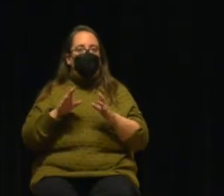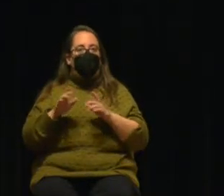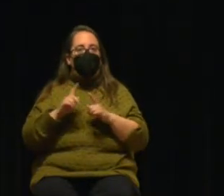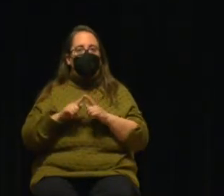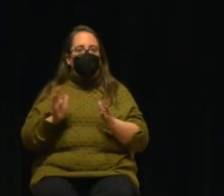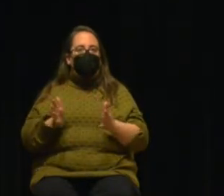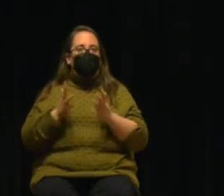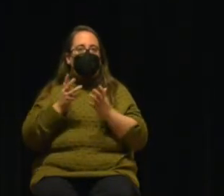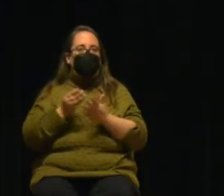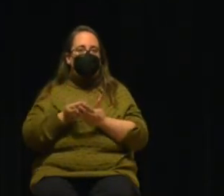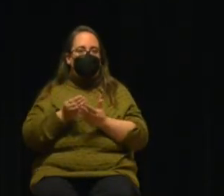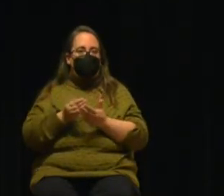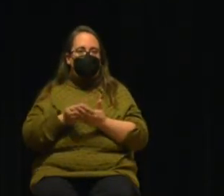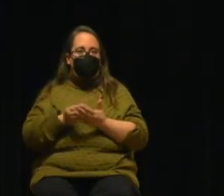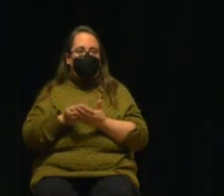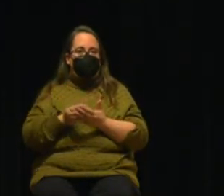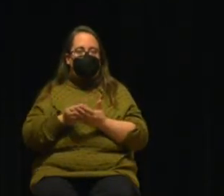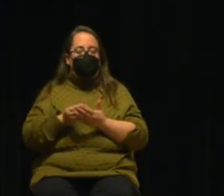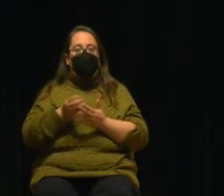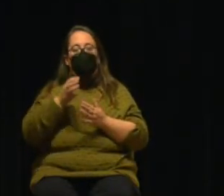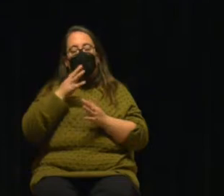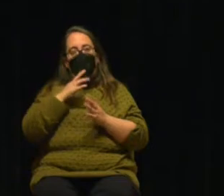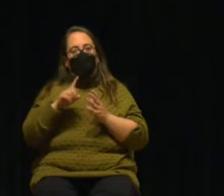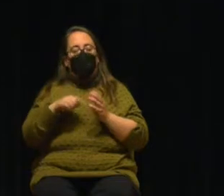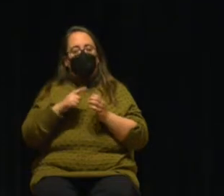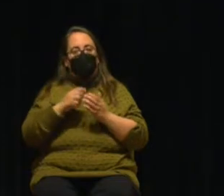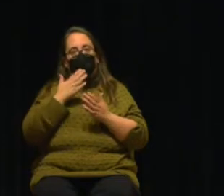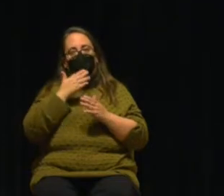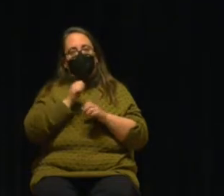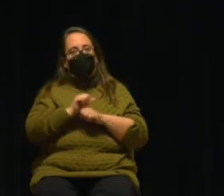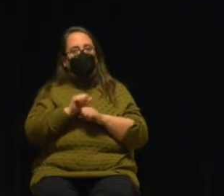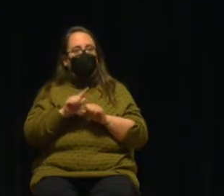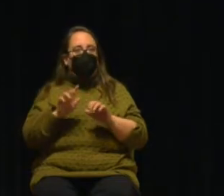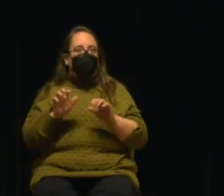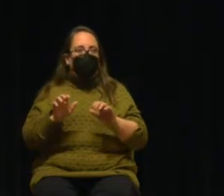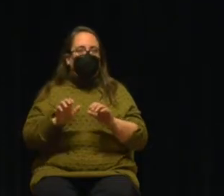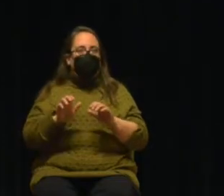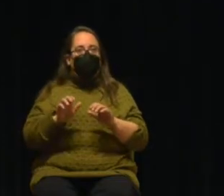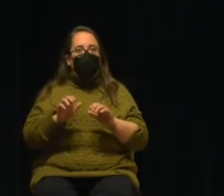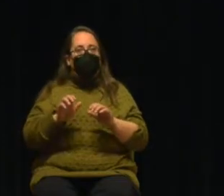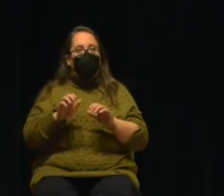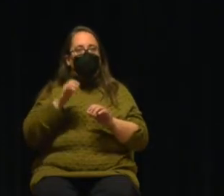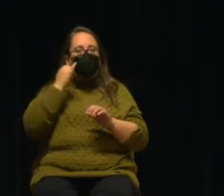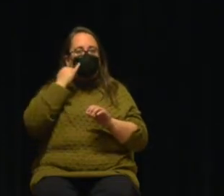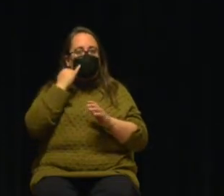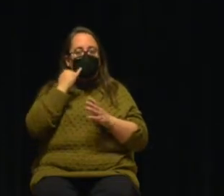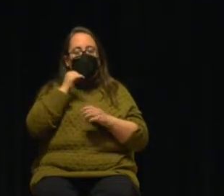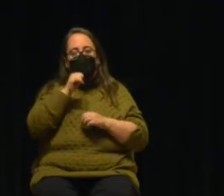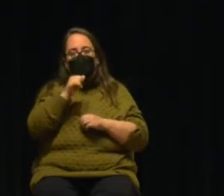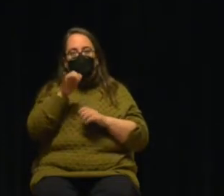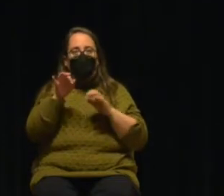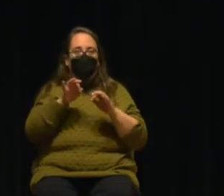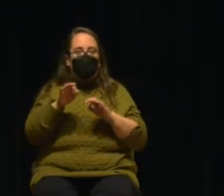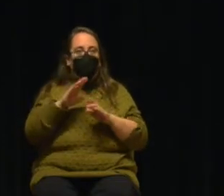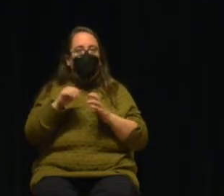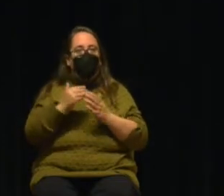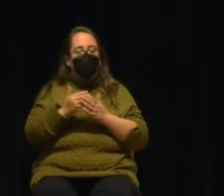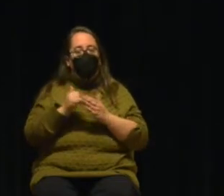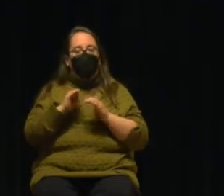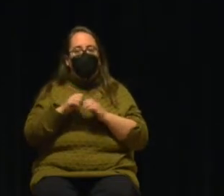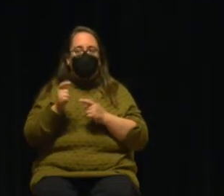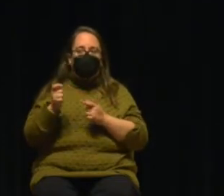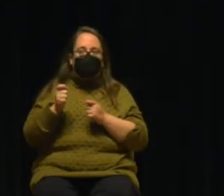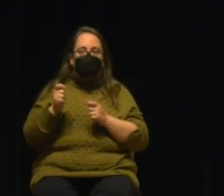raising money, right? Talking about the good work that you were doing, even if you leave out these important details, is a way of getting people